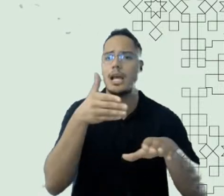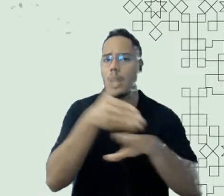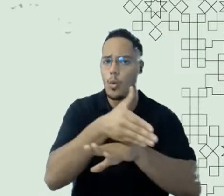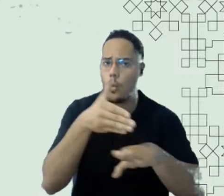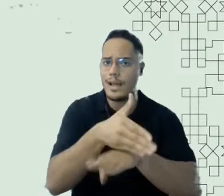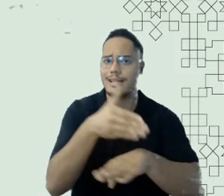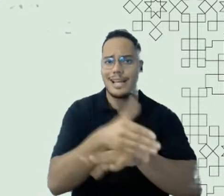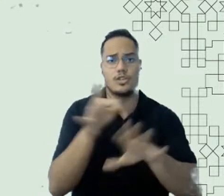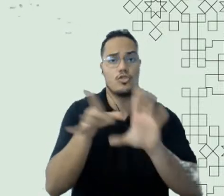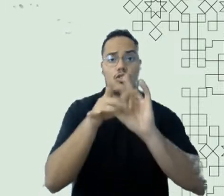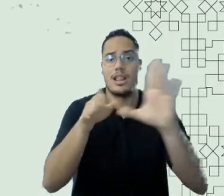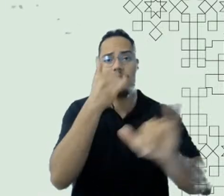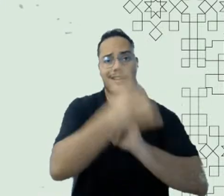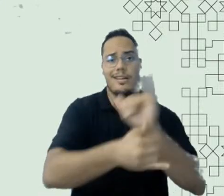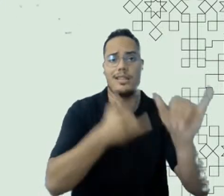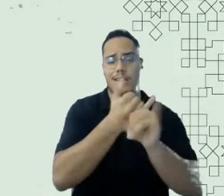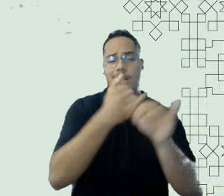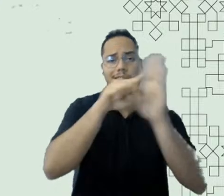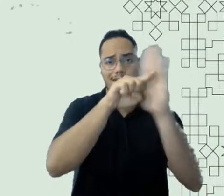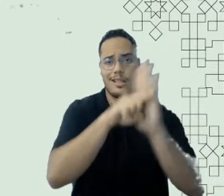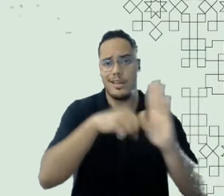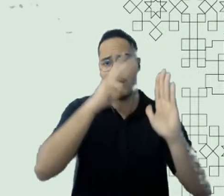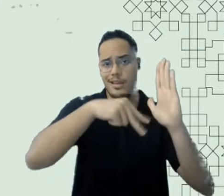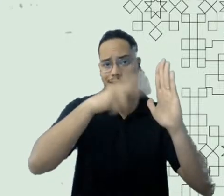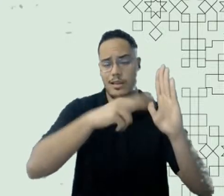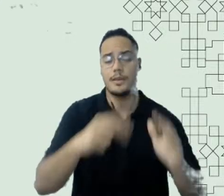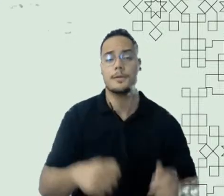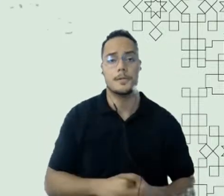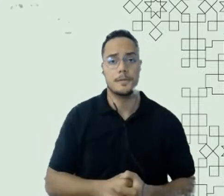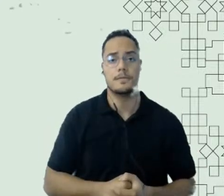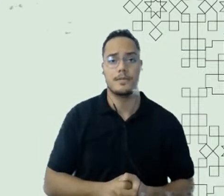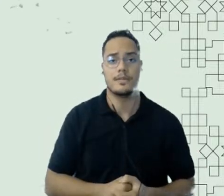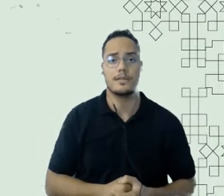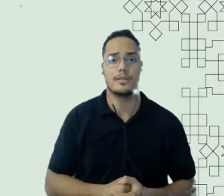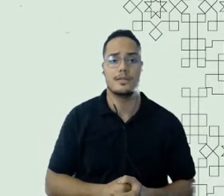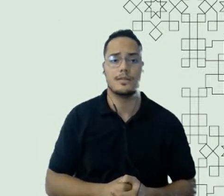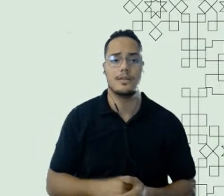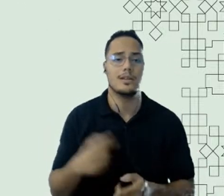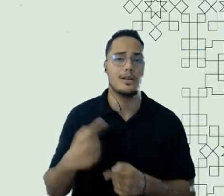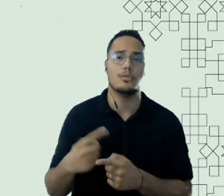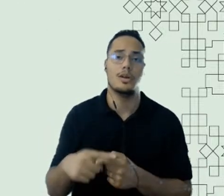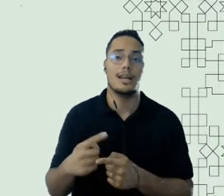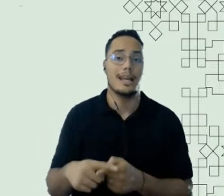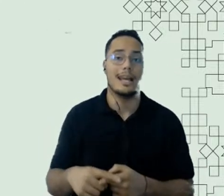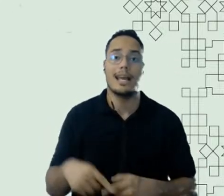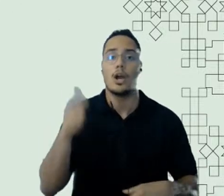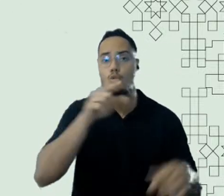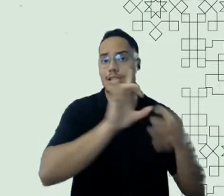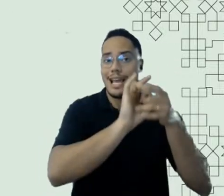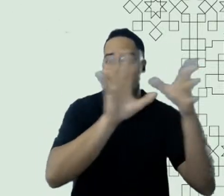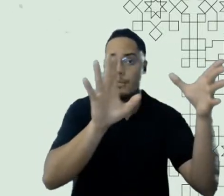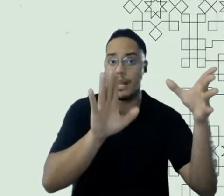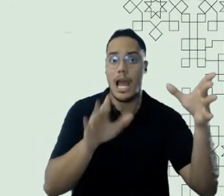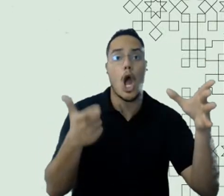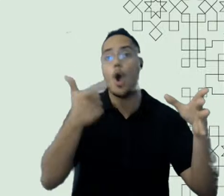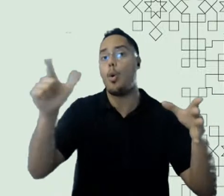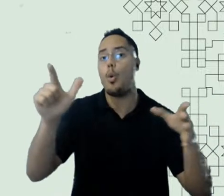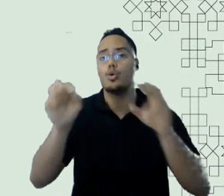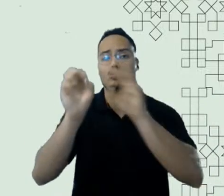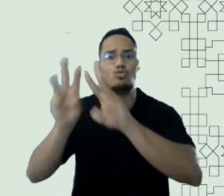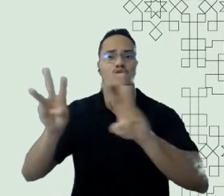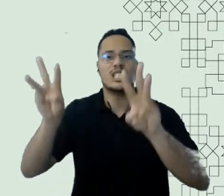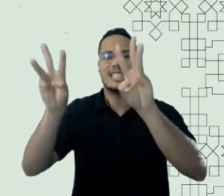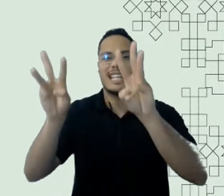will have what they are looking for in legitimate services. The second objective was to